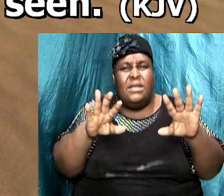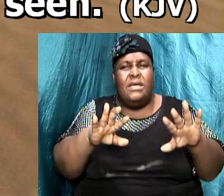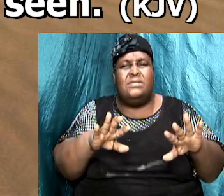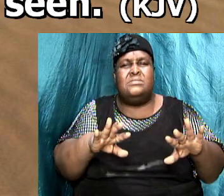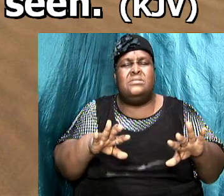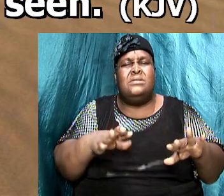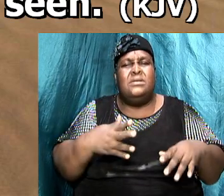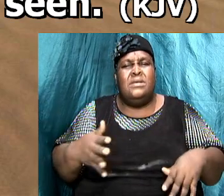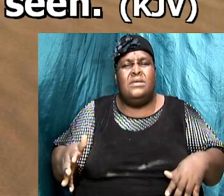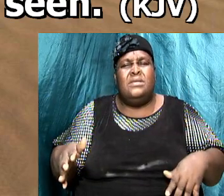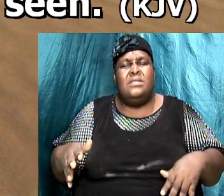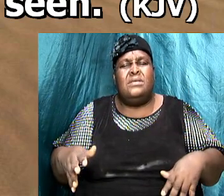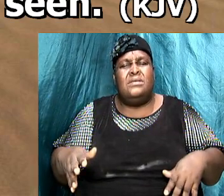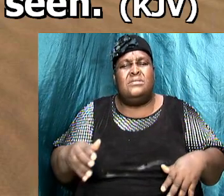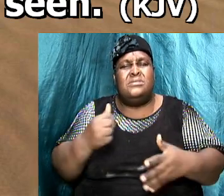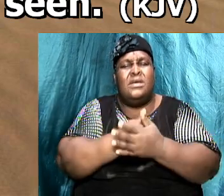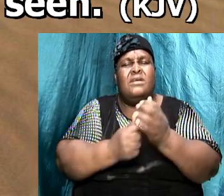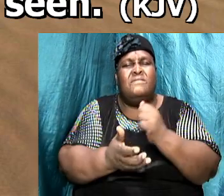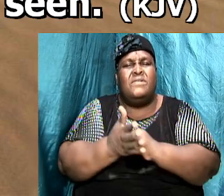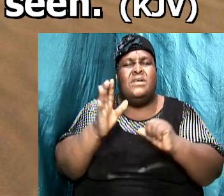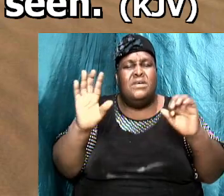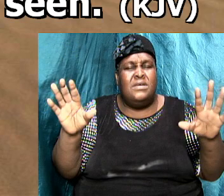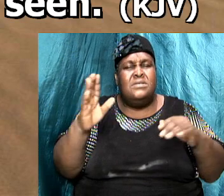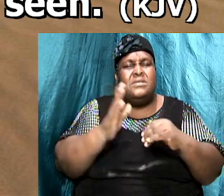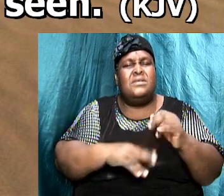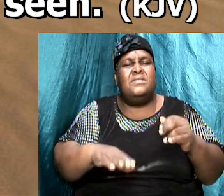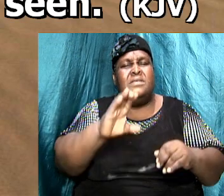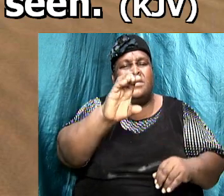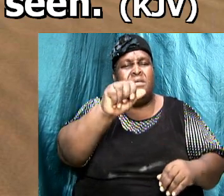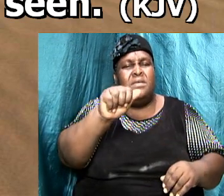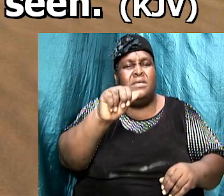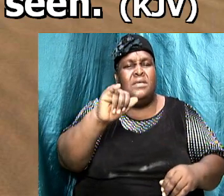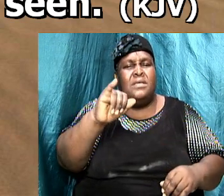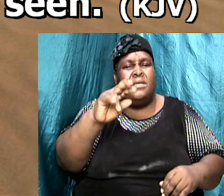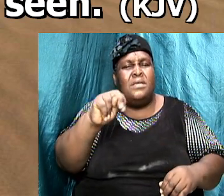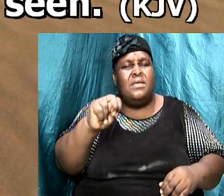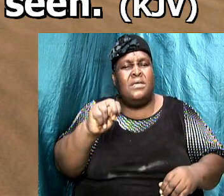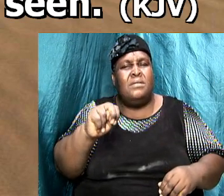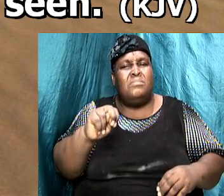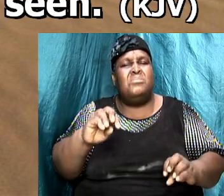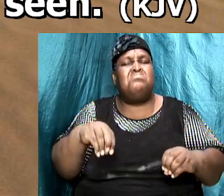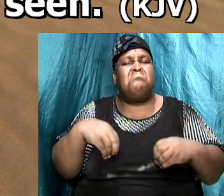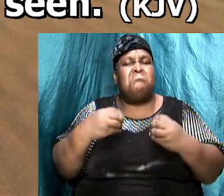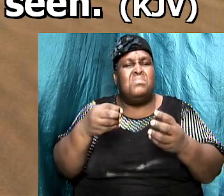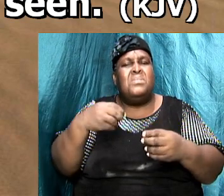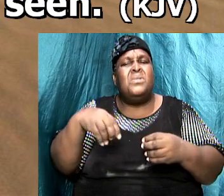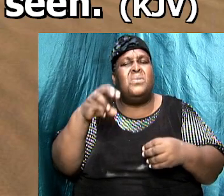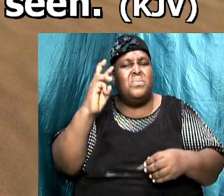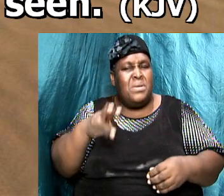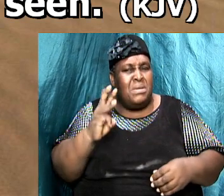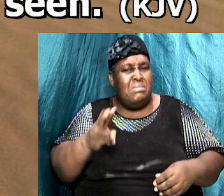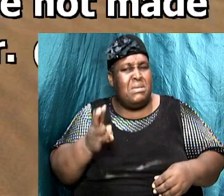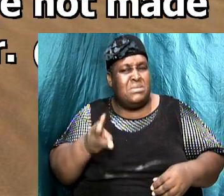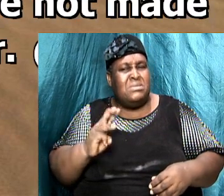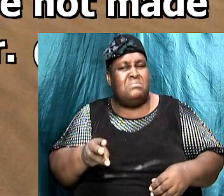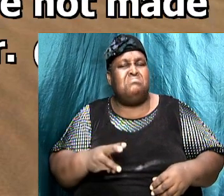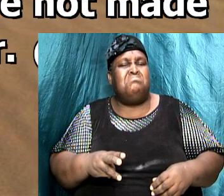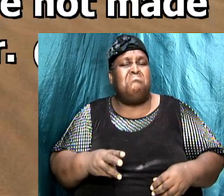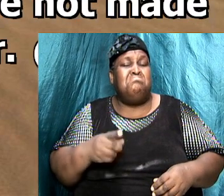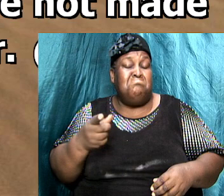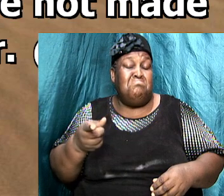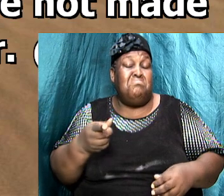sacrifice than Cain, by which he obtained witness that he was